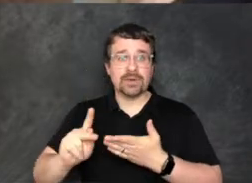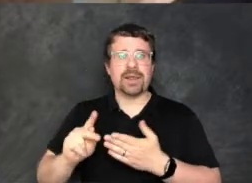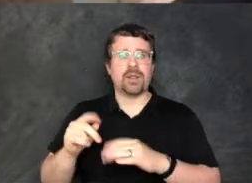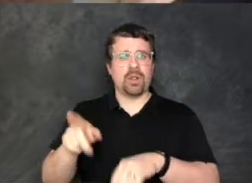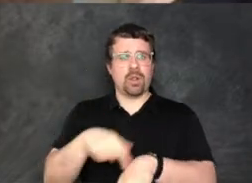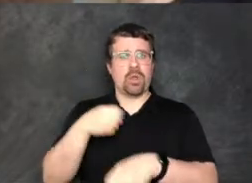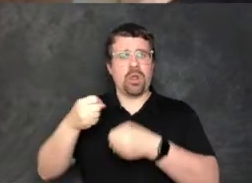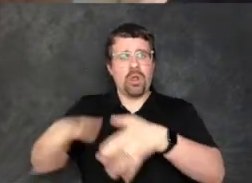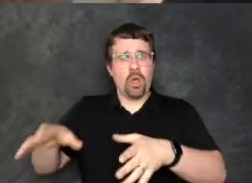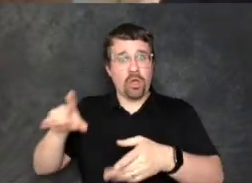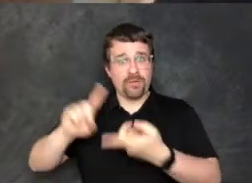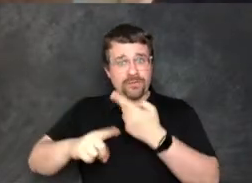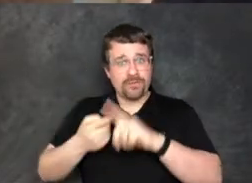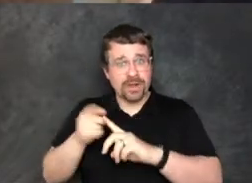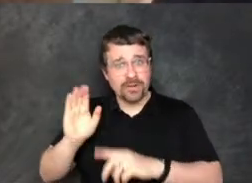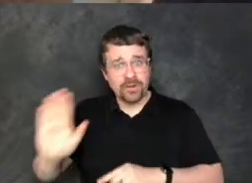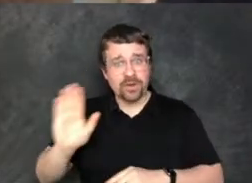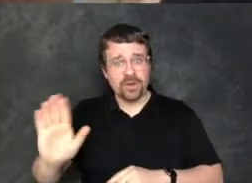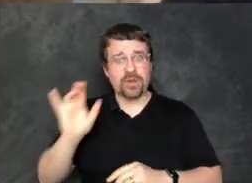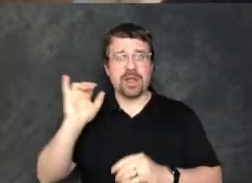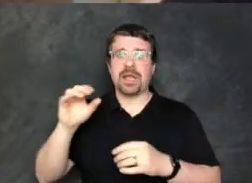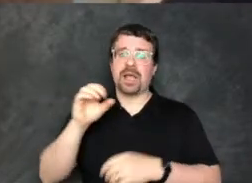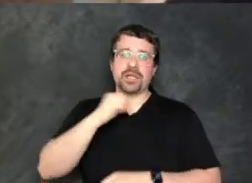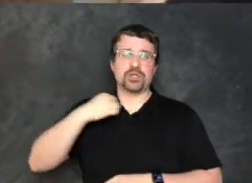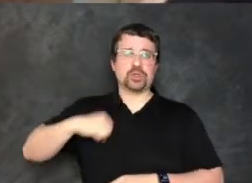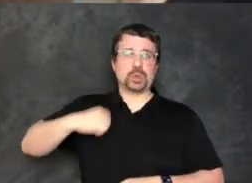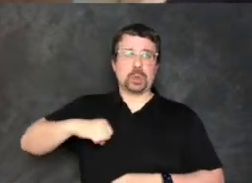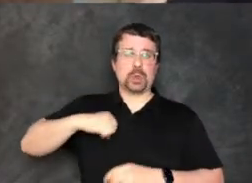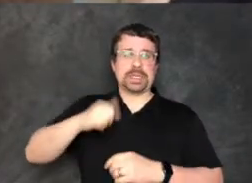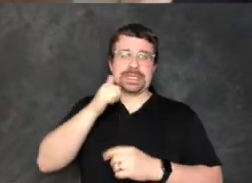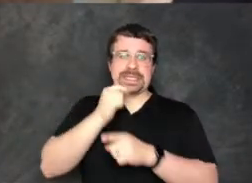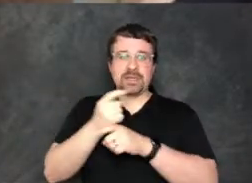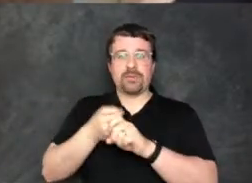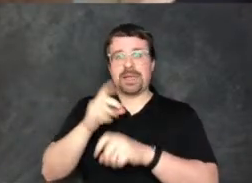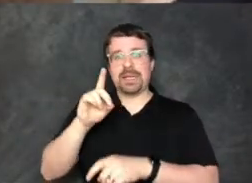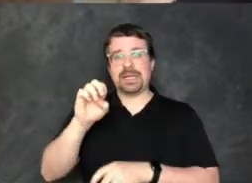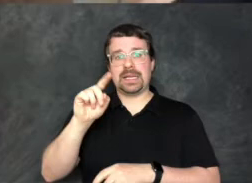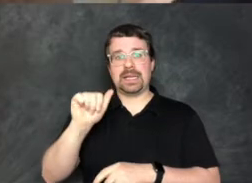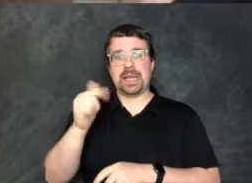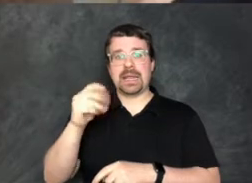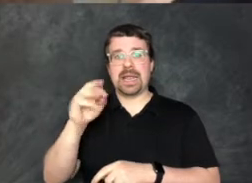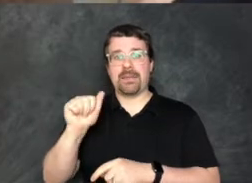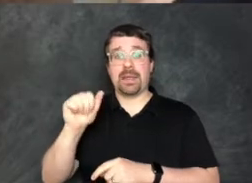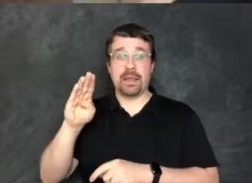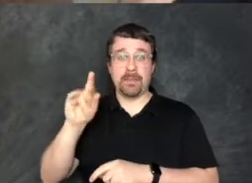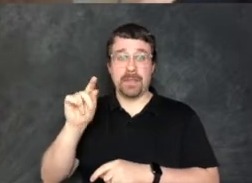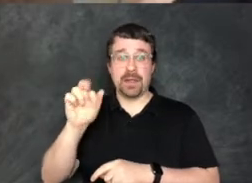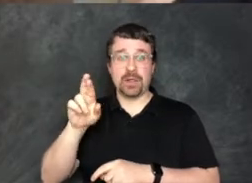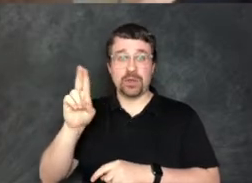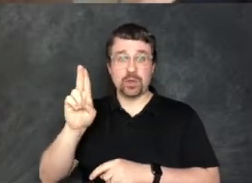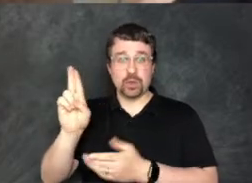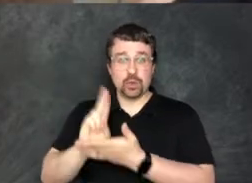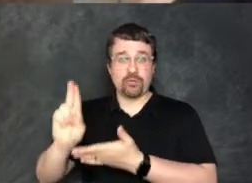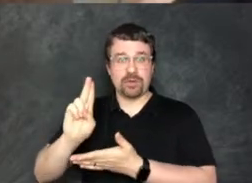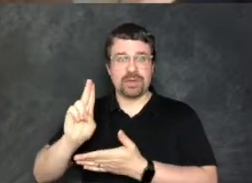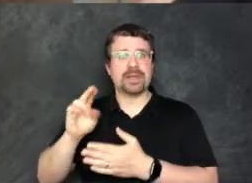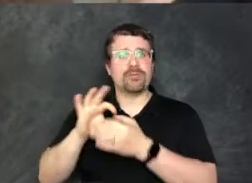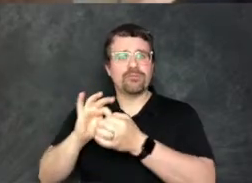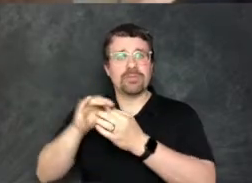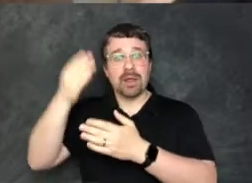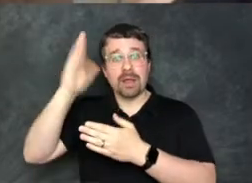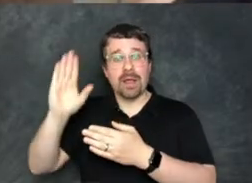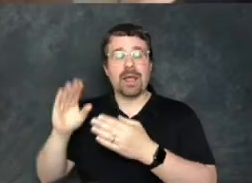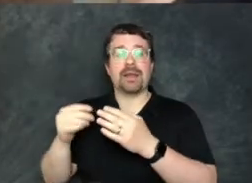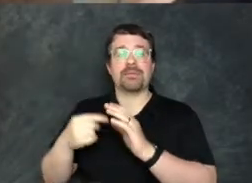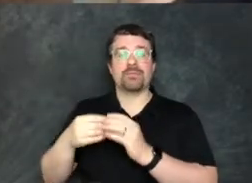The receptionist, it turned out, was a long-lost friend of hers, a sorority sister from Delta Gamma at Butler University,